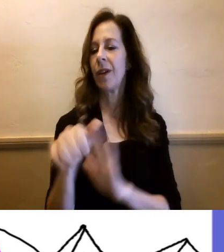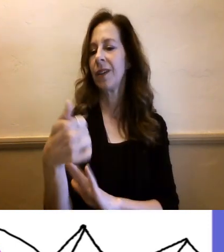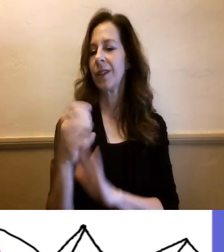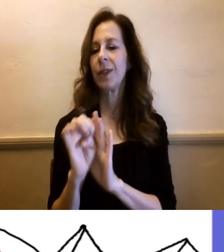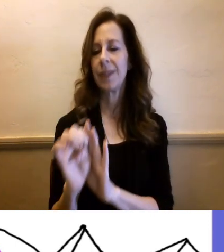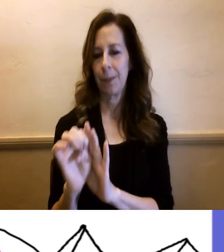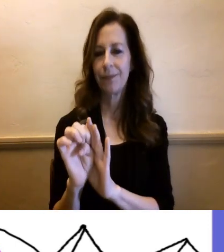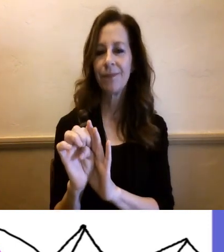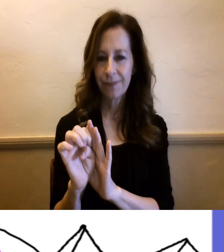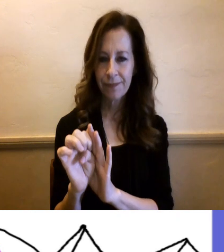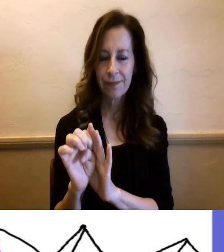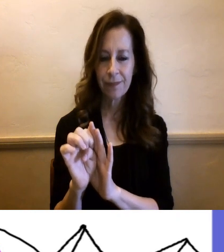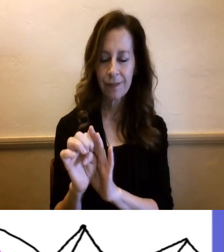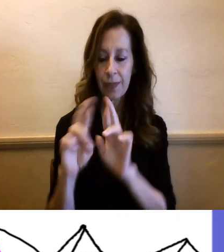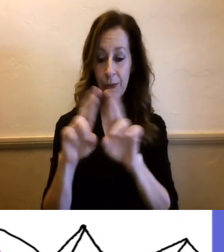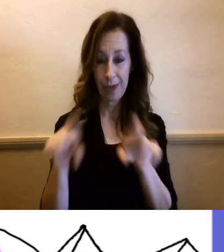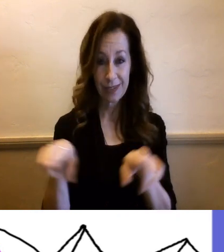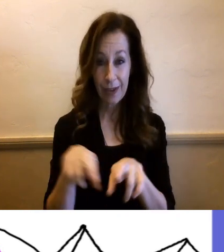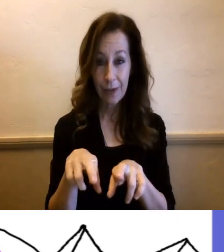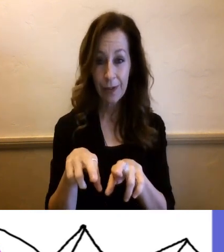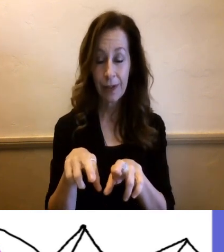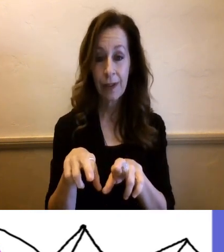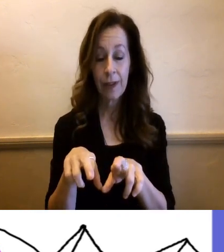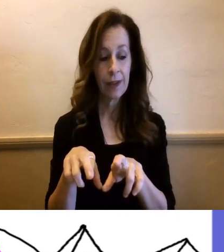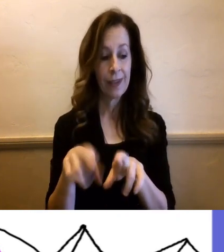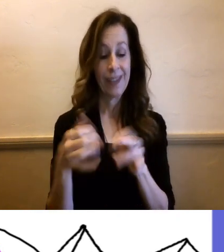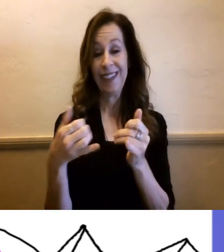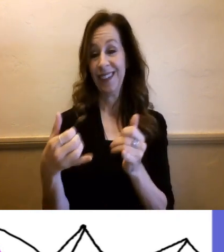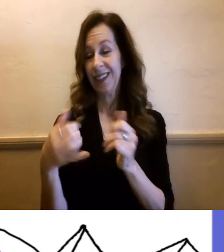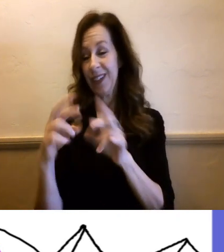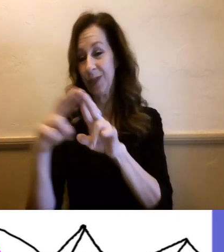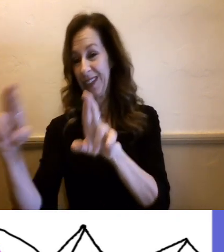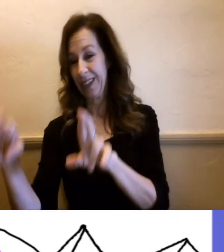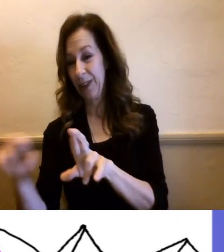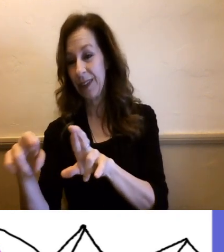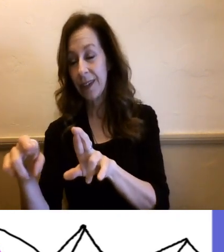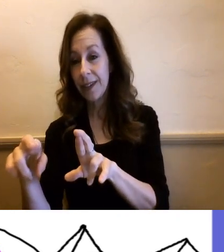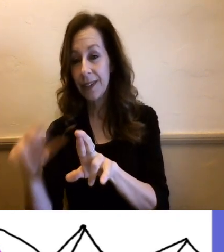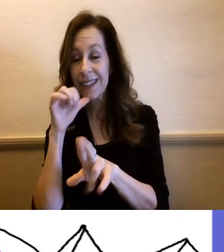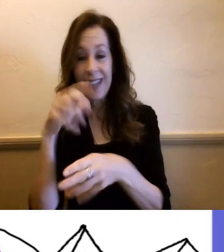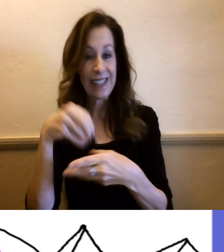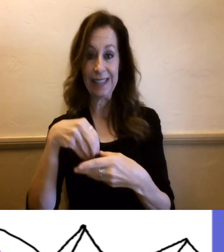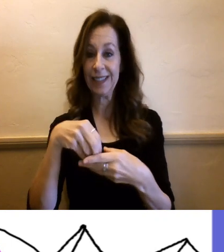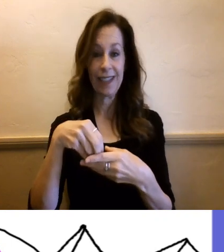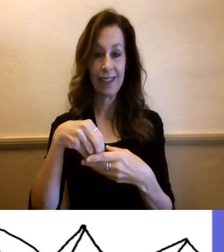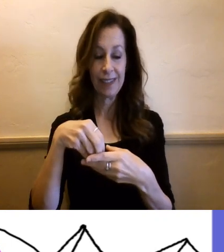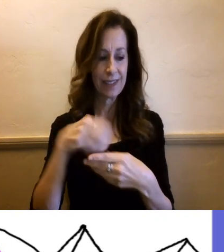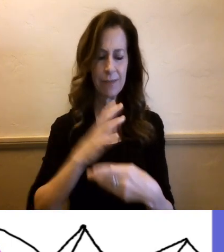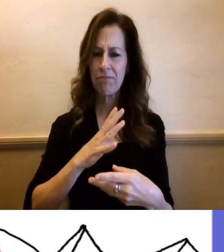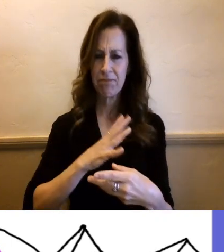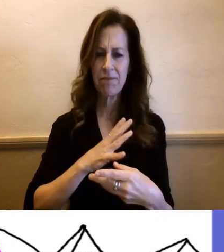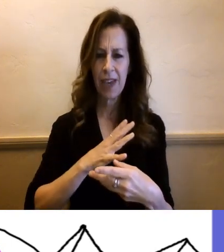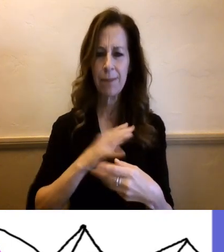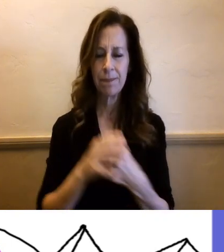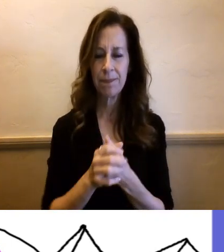going to draw another one as an example. So I'm going to draw a rectangle, but I'm going to draw this rectangle out here and not put it inside this